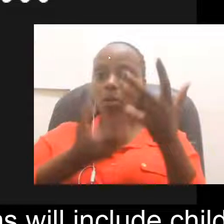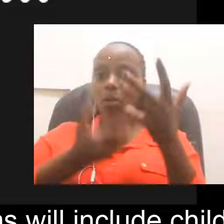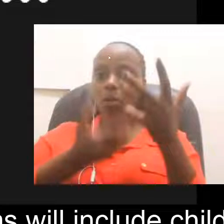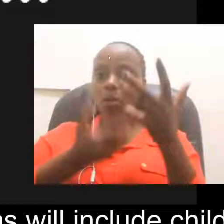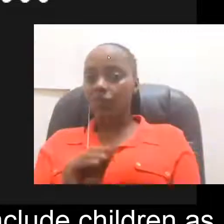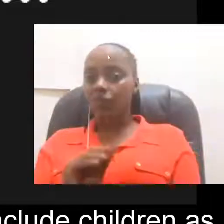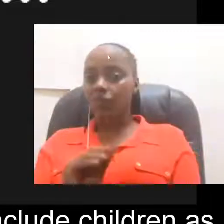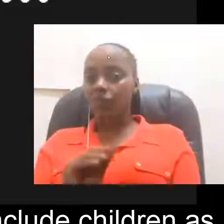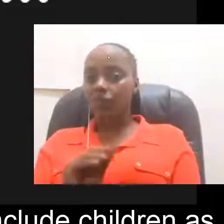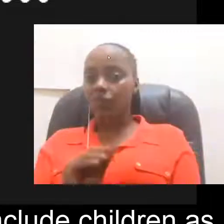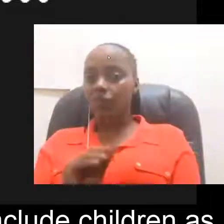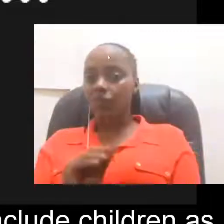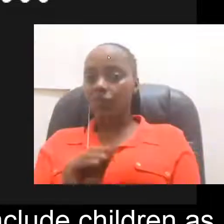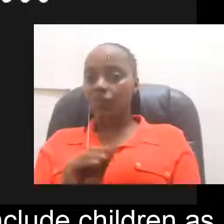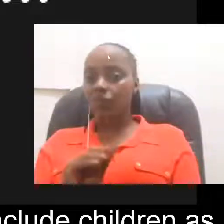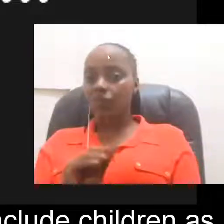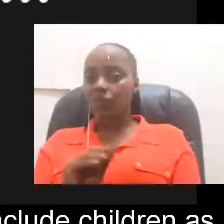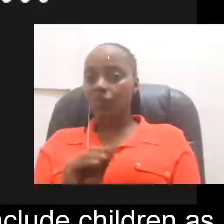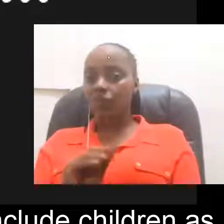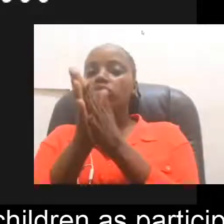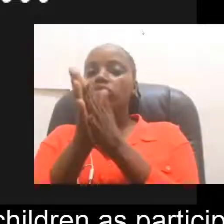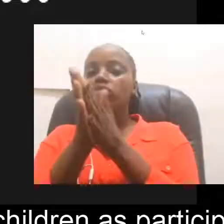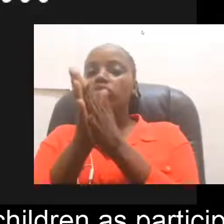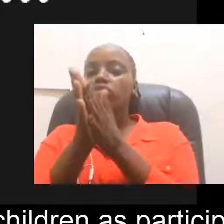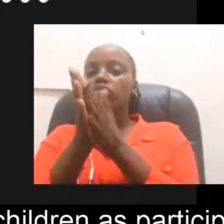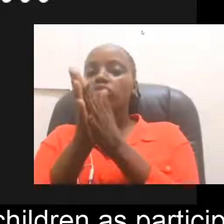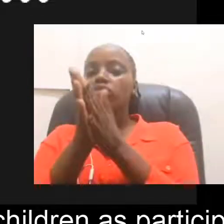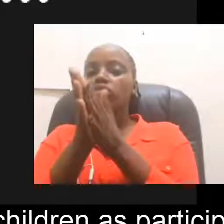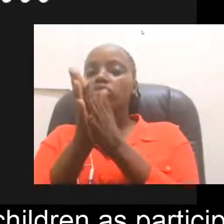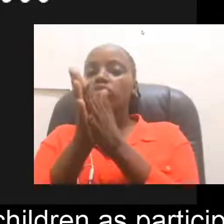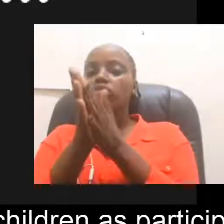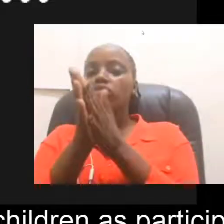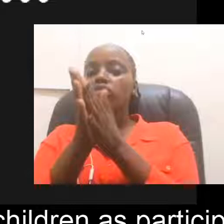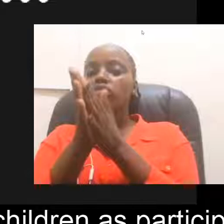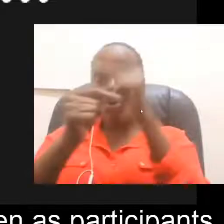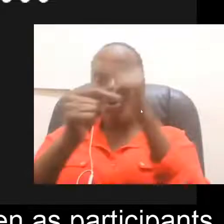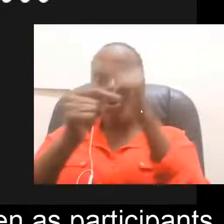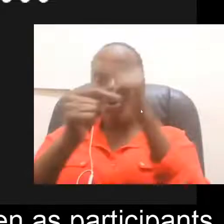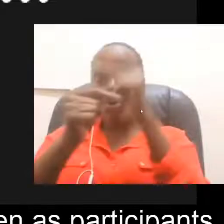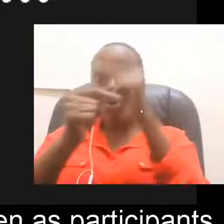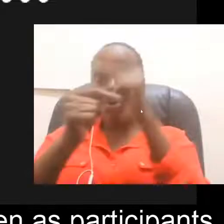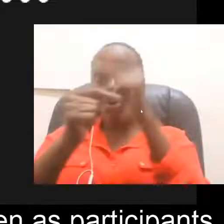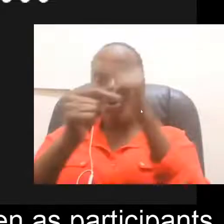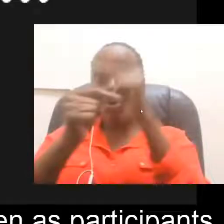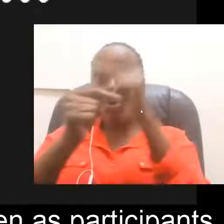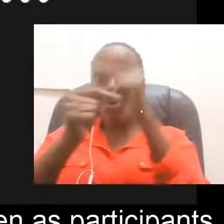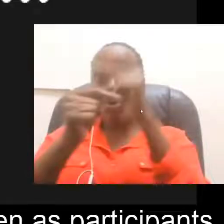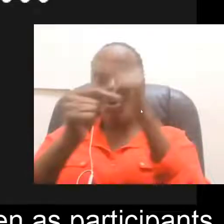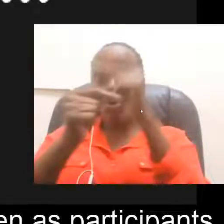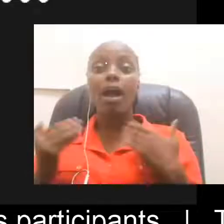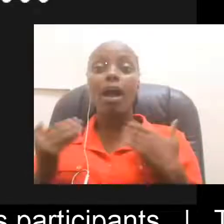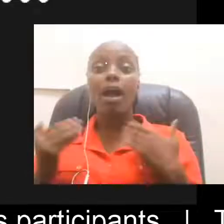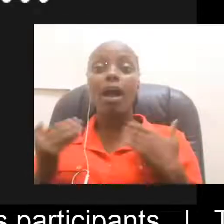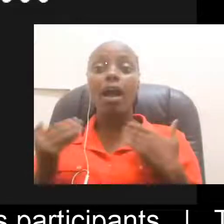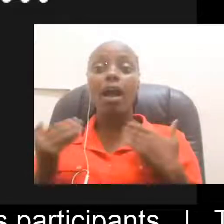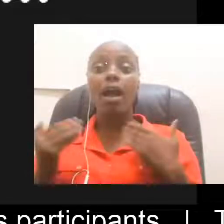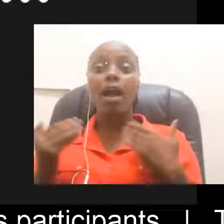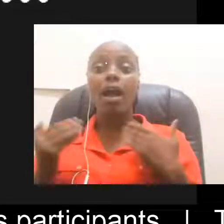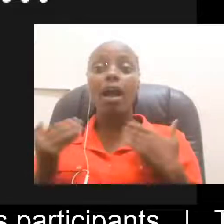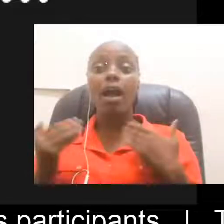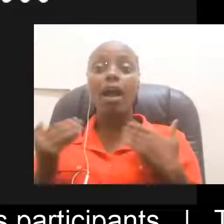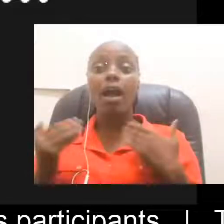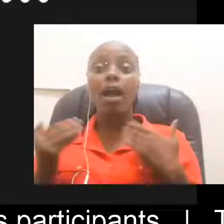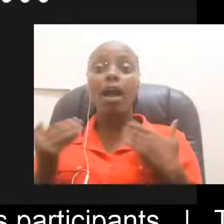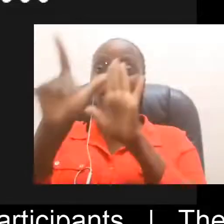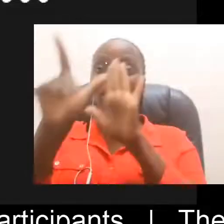of people are interested in learning from. And I'm glad that we are here to offer those lessons. So having said that, I would